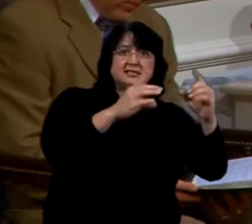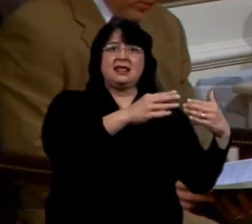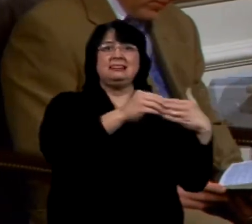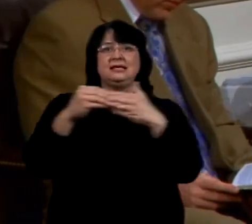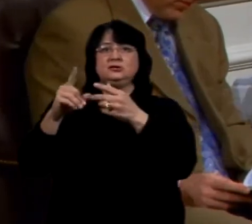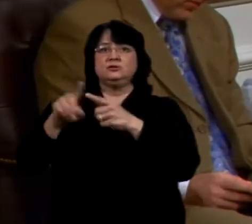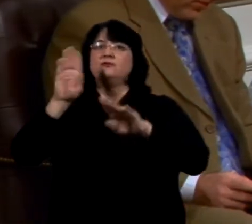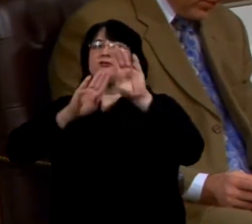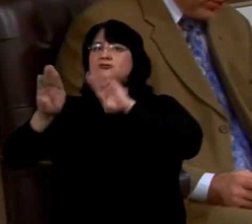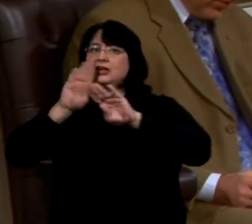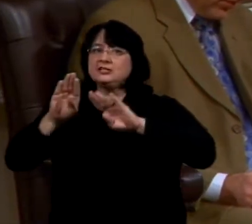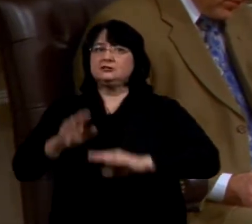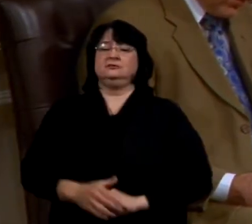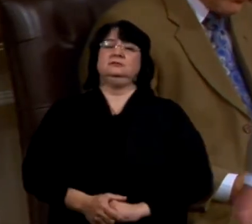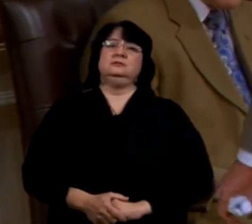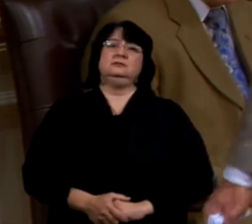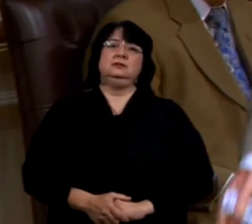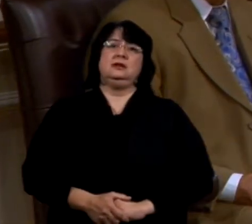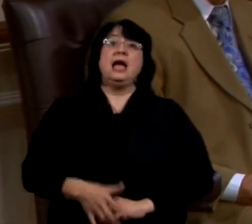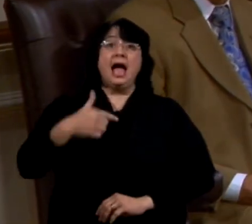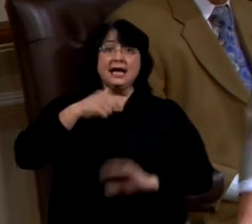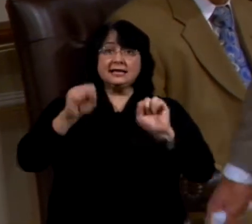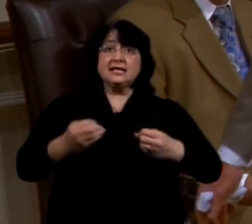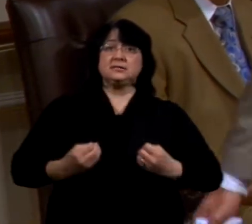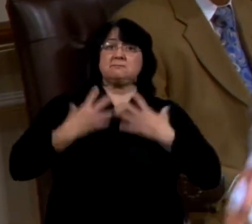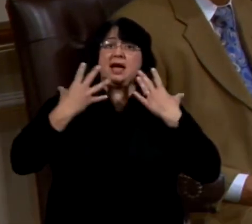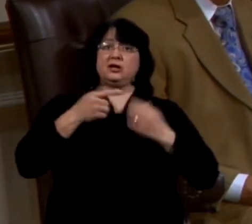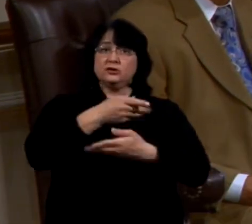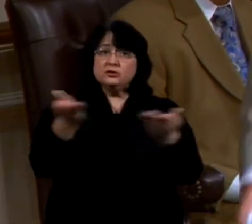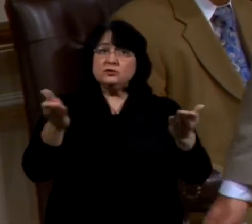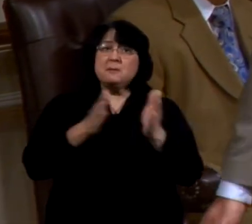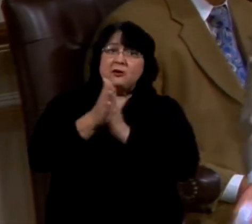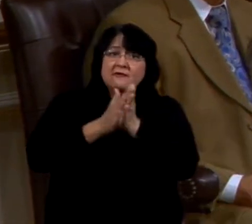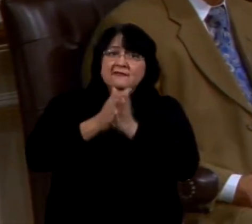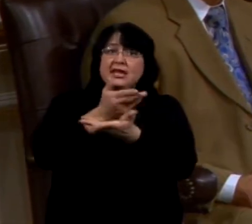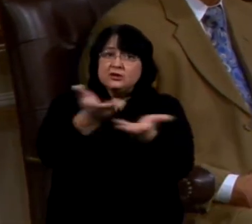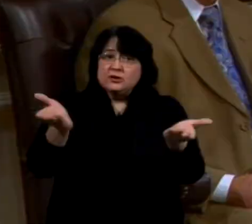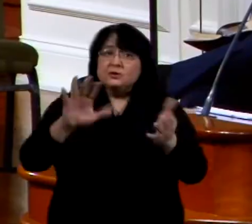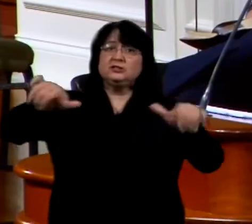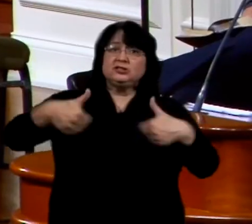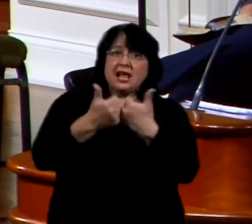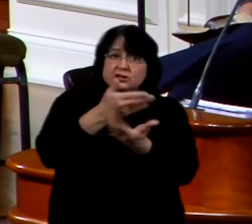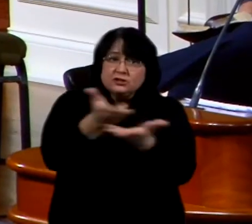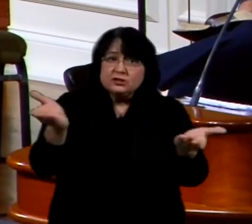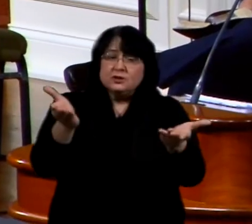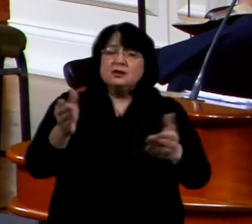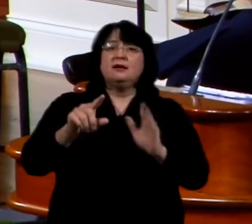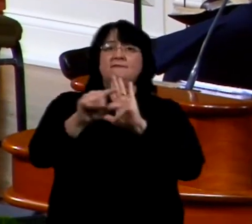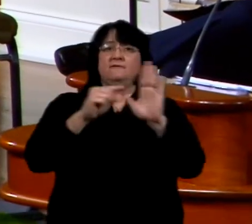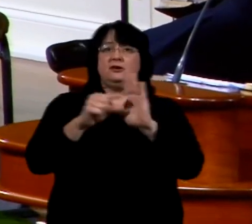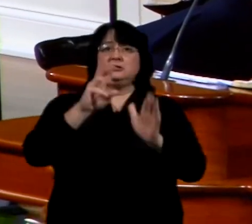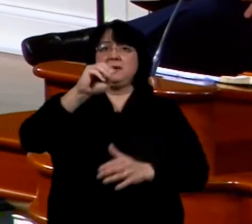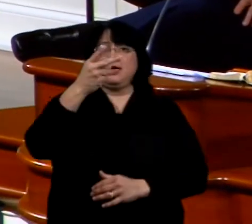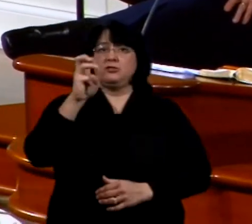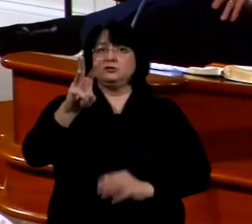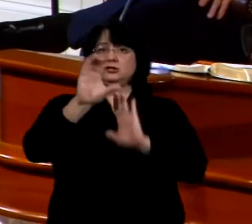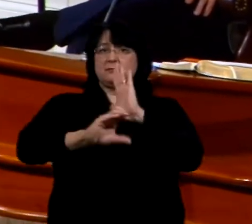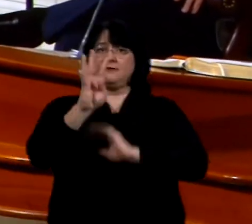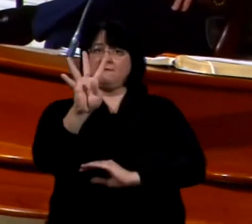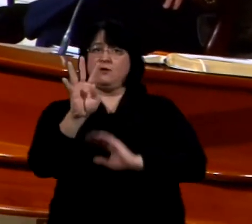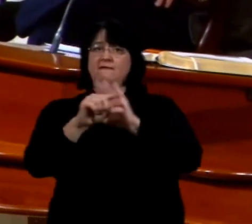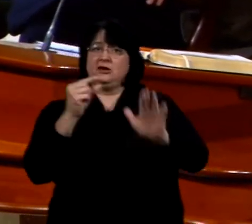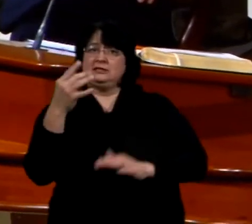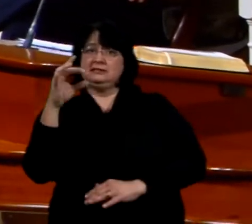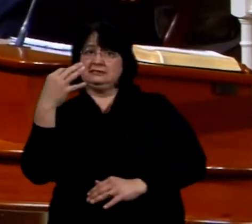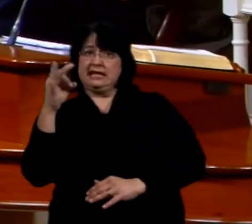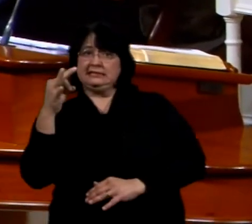to frustration. I can inspire you, I can motivate you, I can challenge you. The verse I gave in Matthew 4:19 challenges